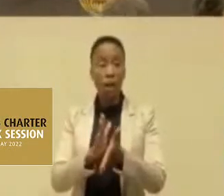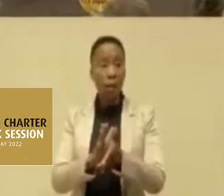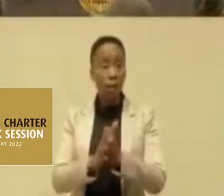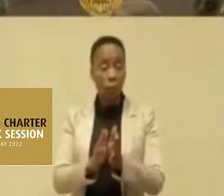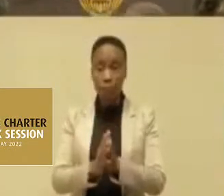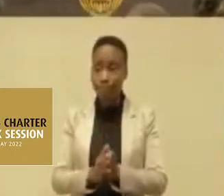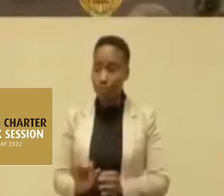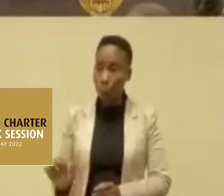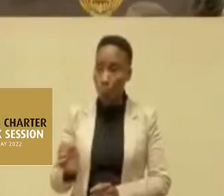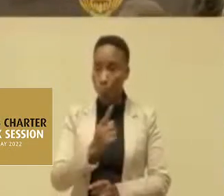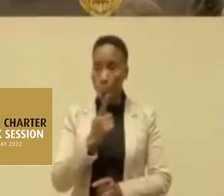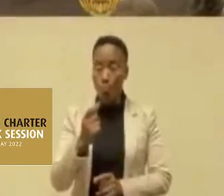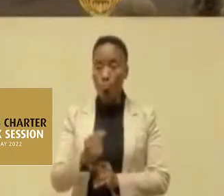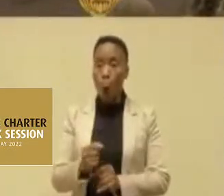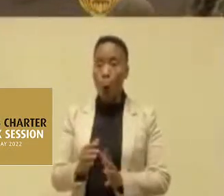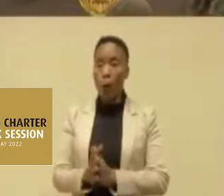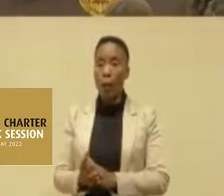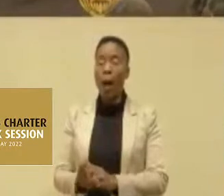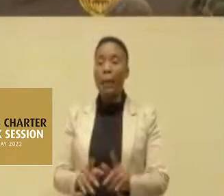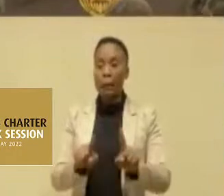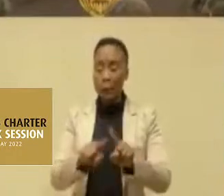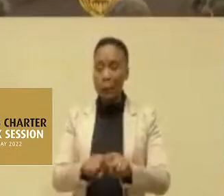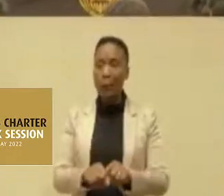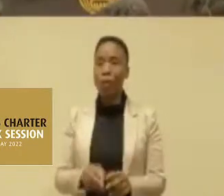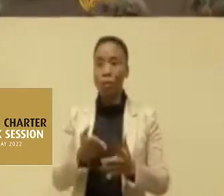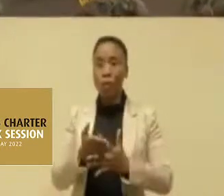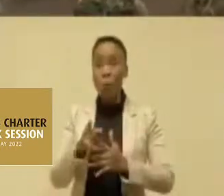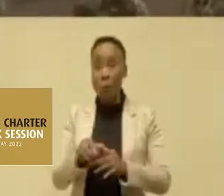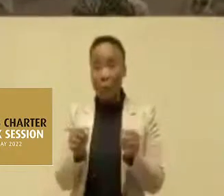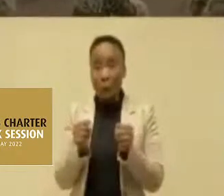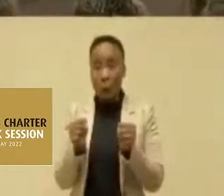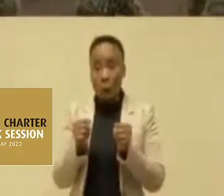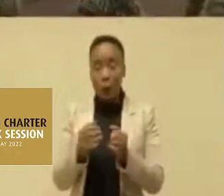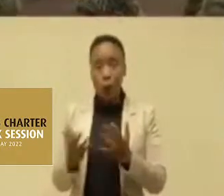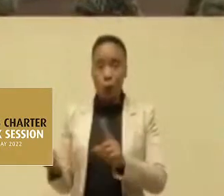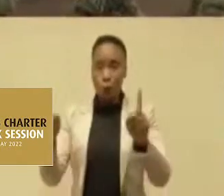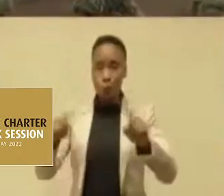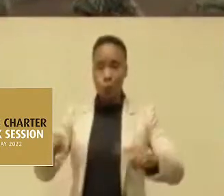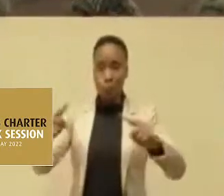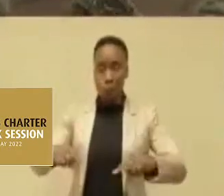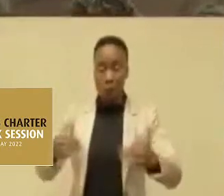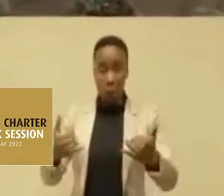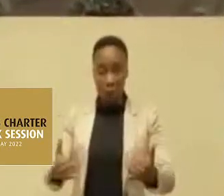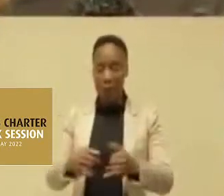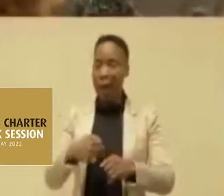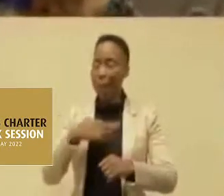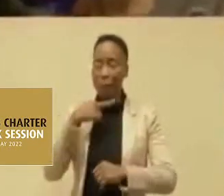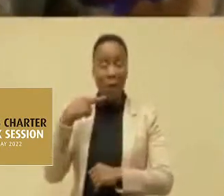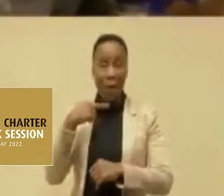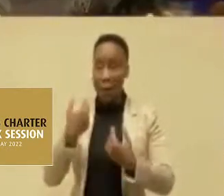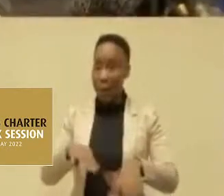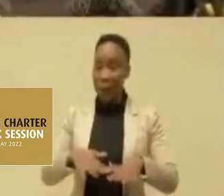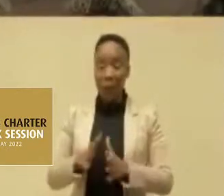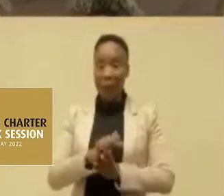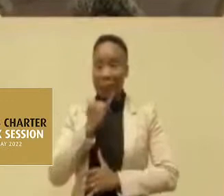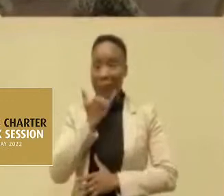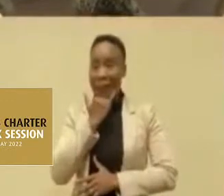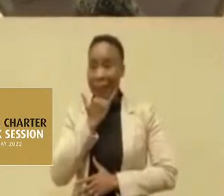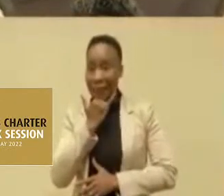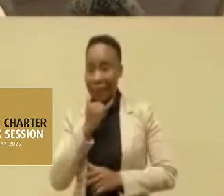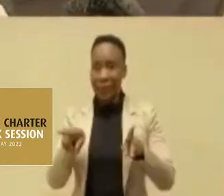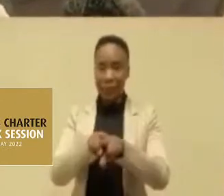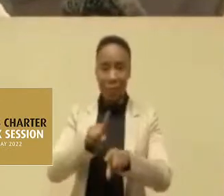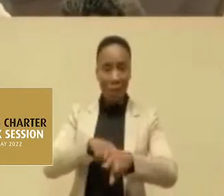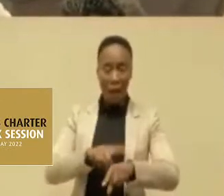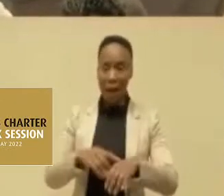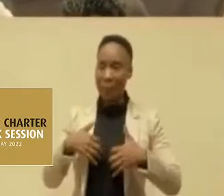you that went to the trouble to be here today i am really elected and very excited